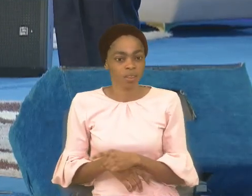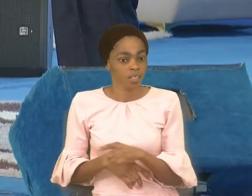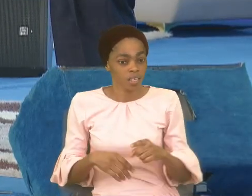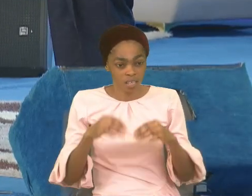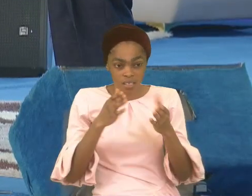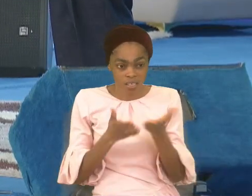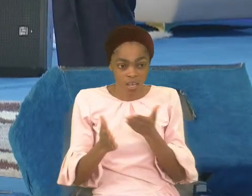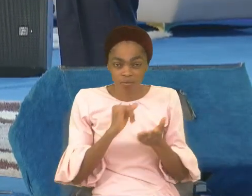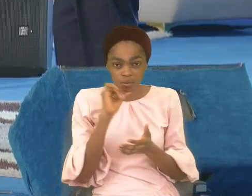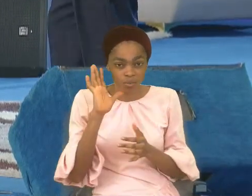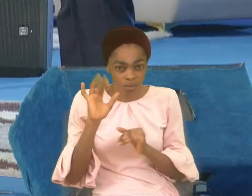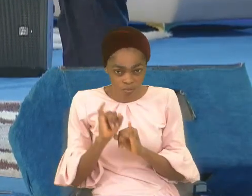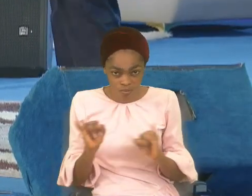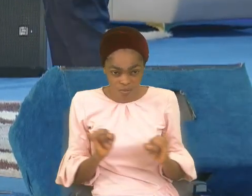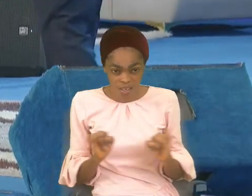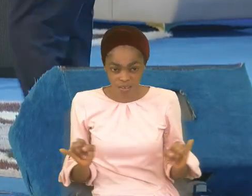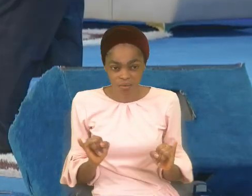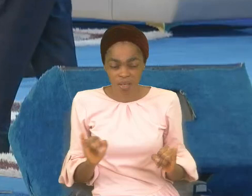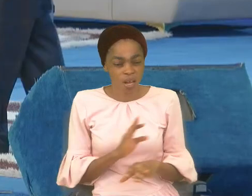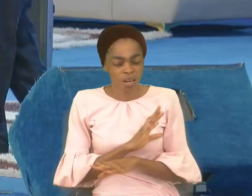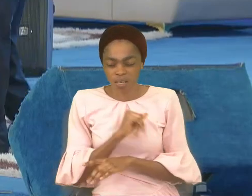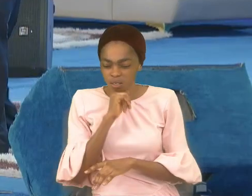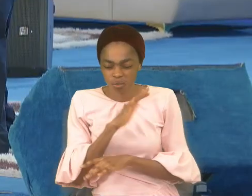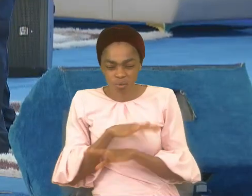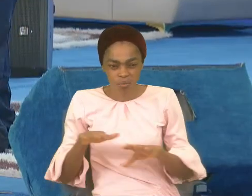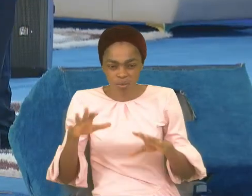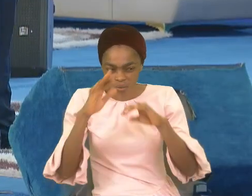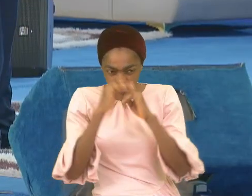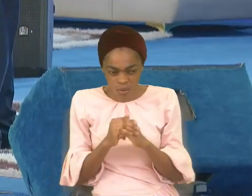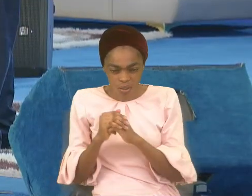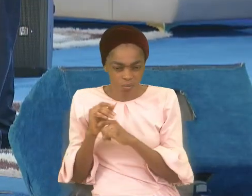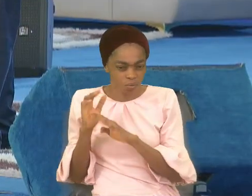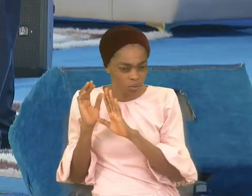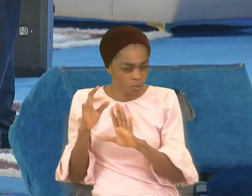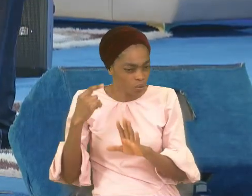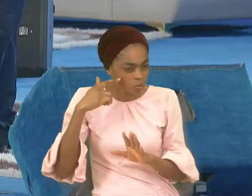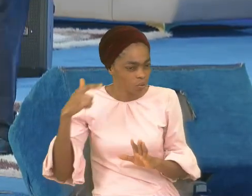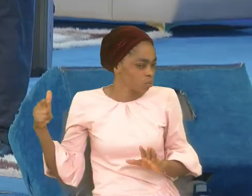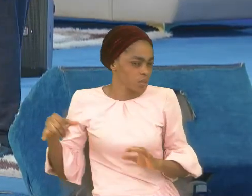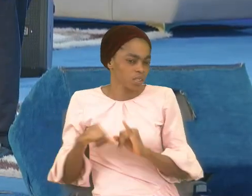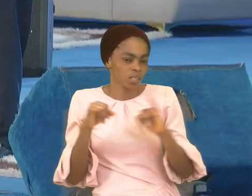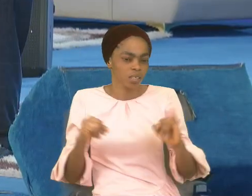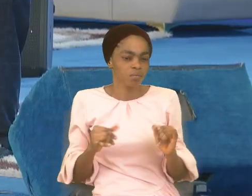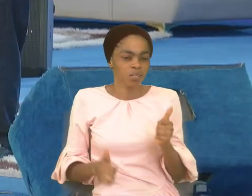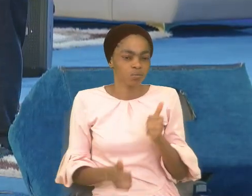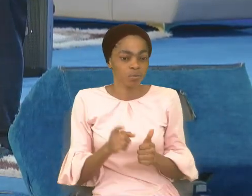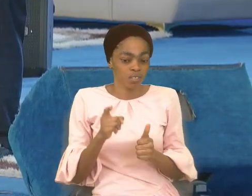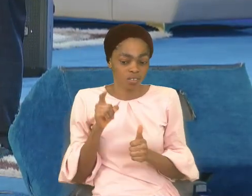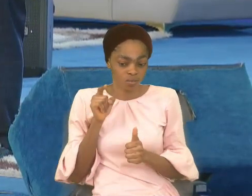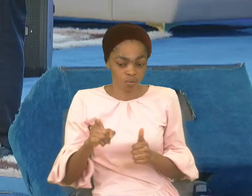golden image which thou hast set up. verse 13.